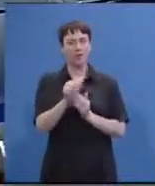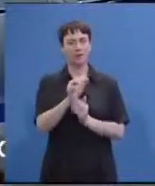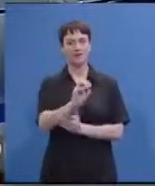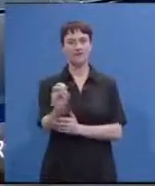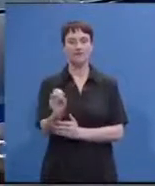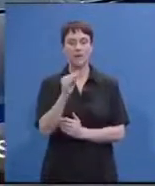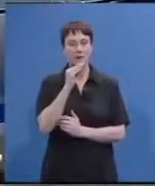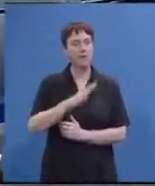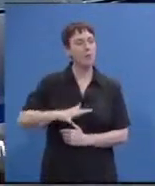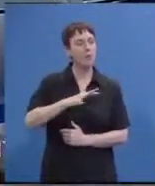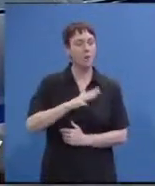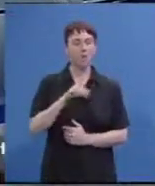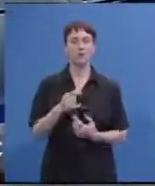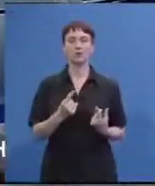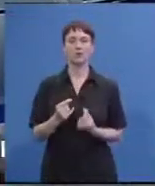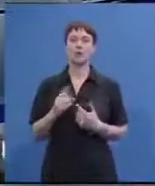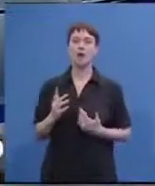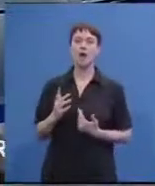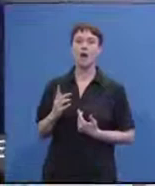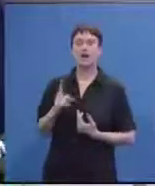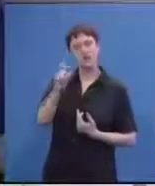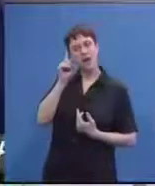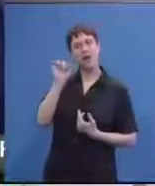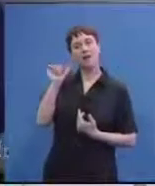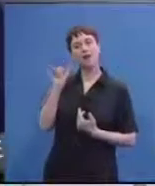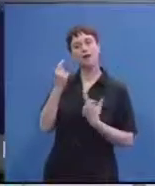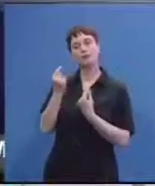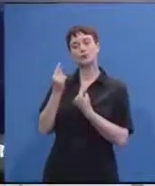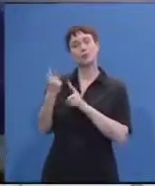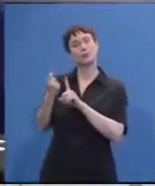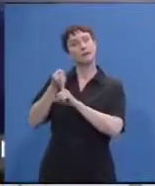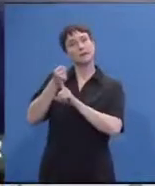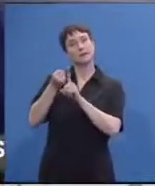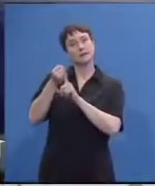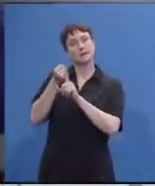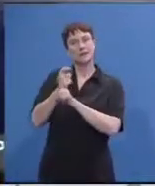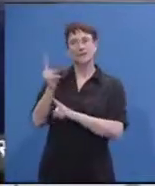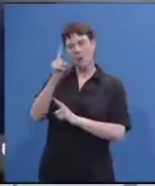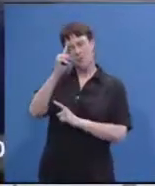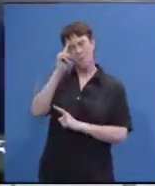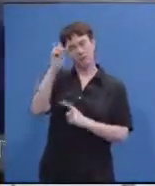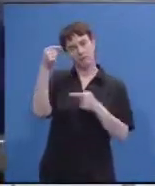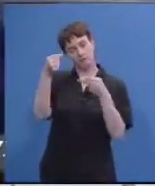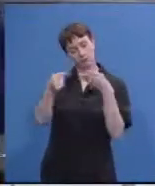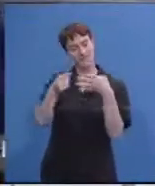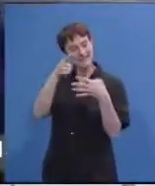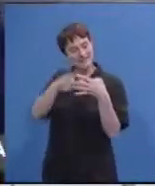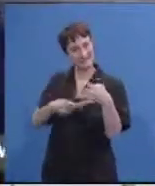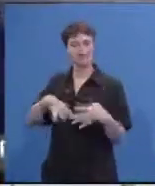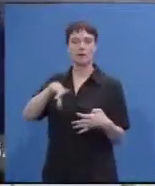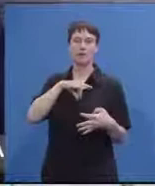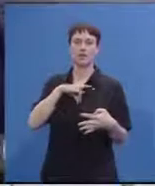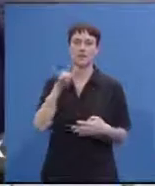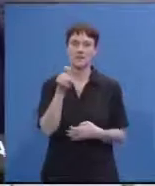ignite them is to take Madiba's legacy, you know, for what he stood for. He believed in that. And I think we got that as well.